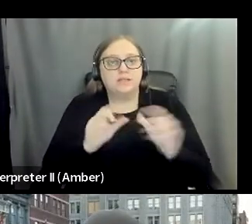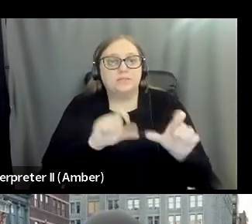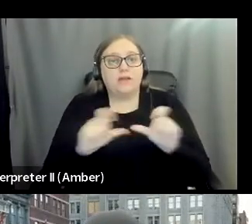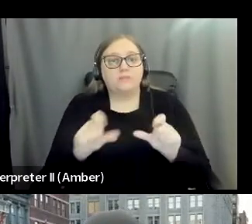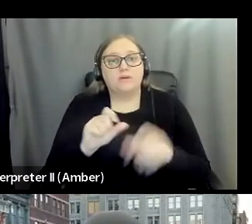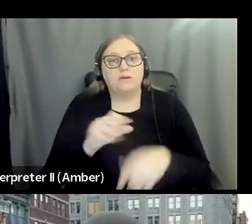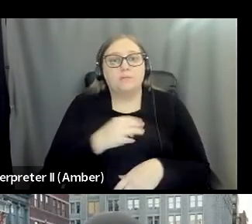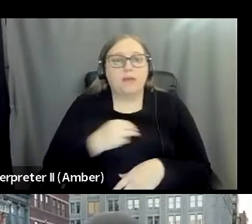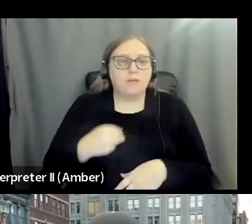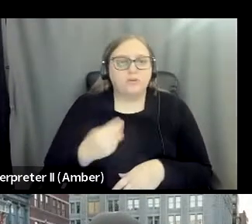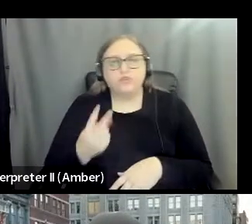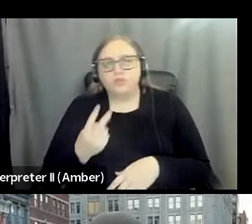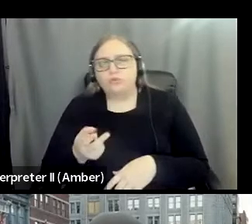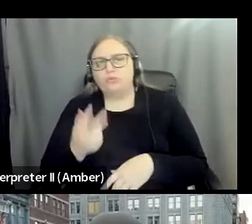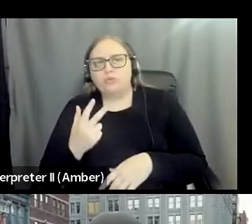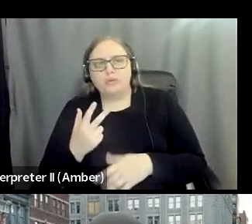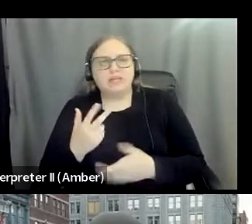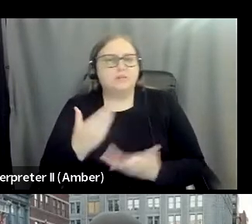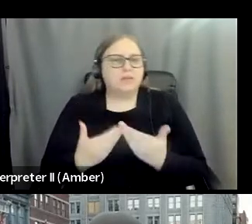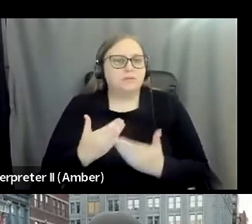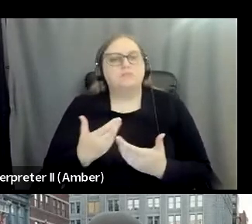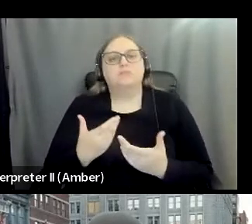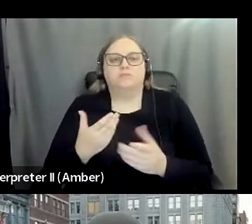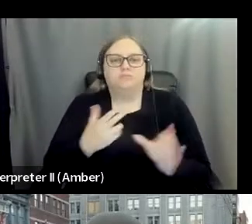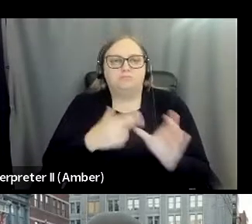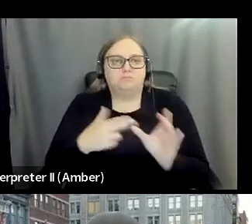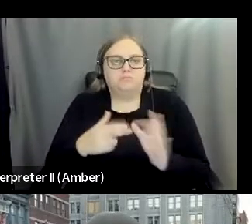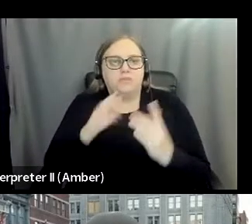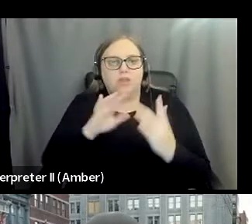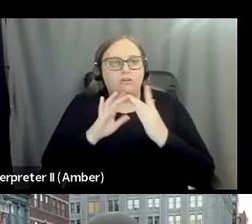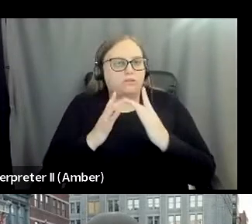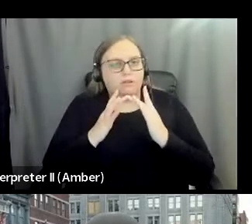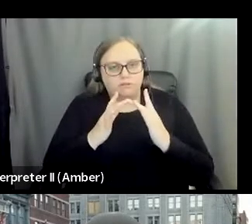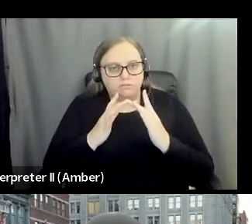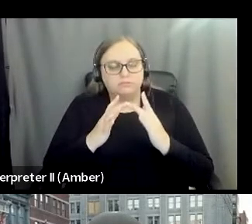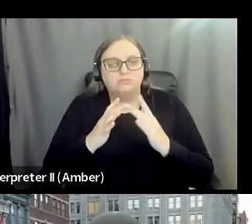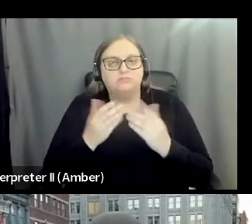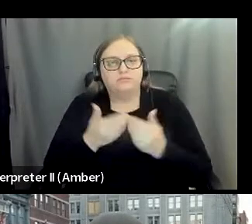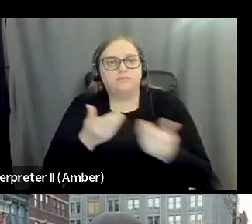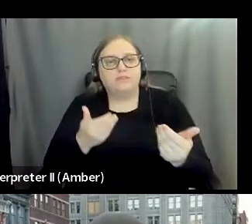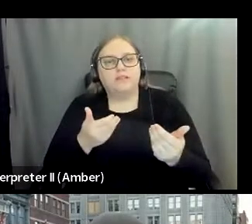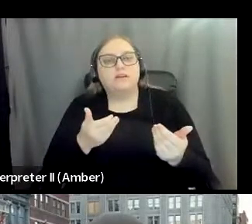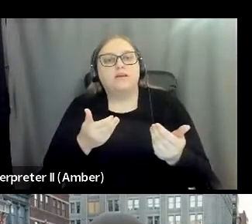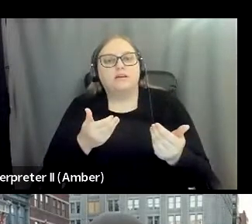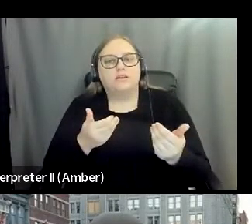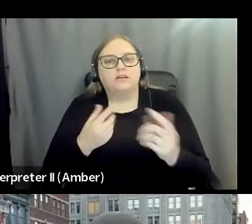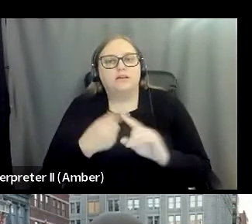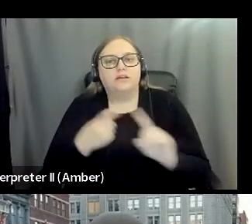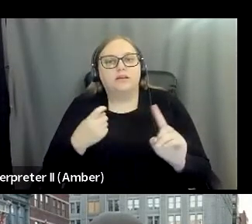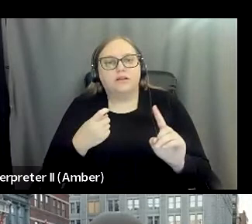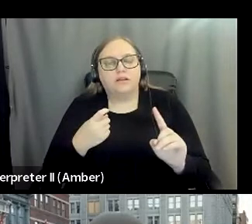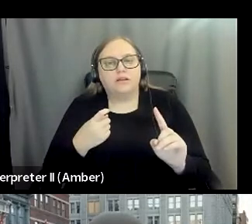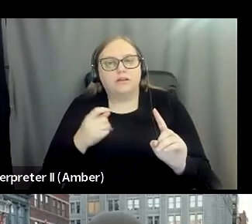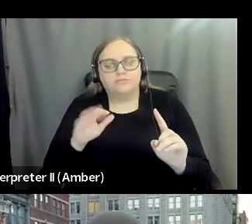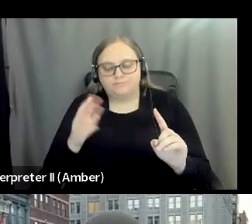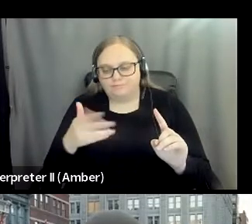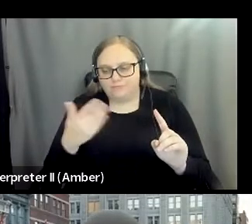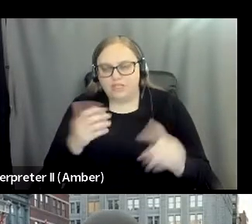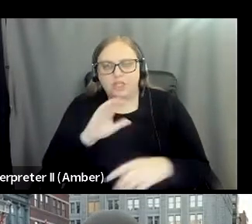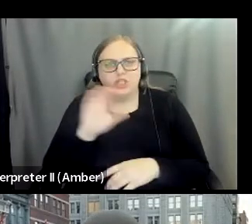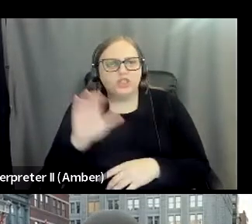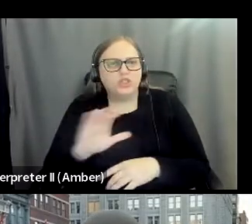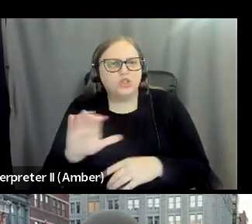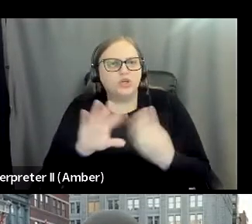or two or three are participating virtually via the, I guess it's the Zoom